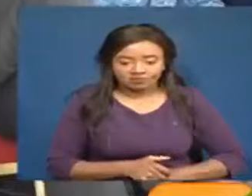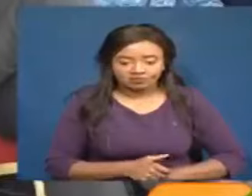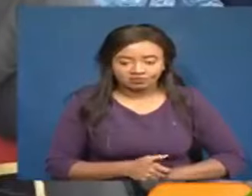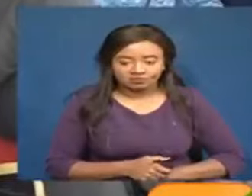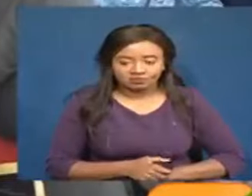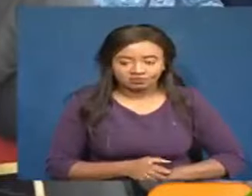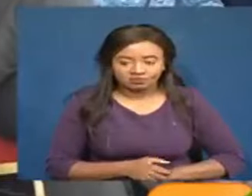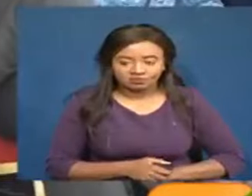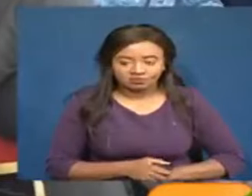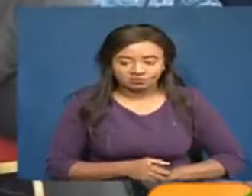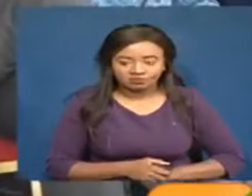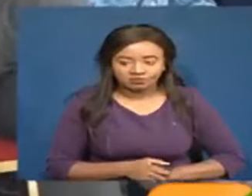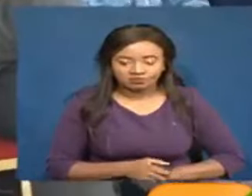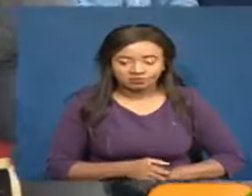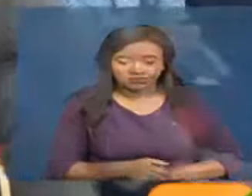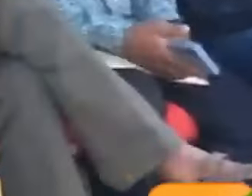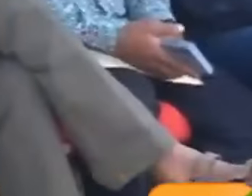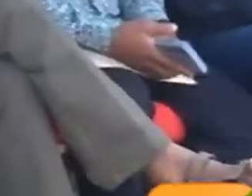MP Embakasi